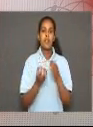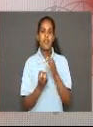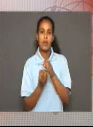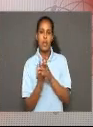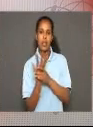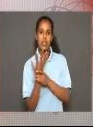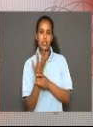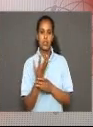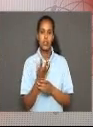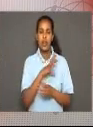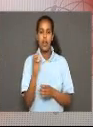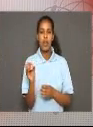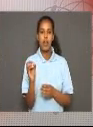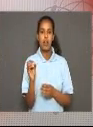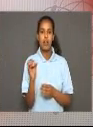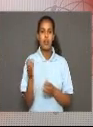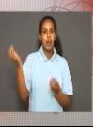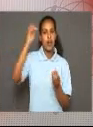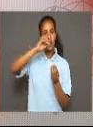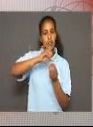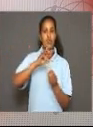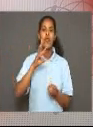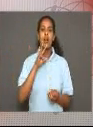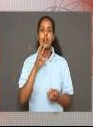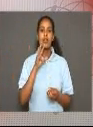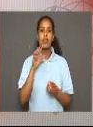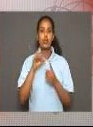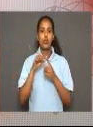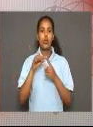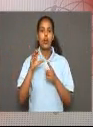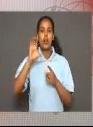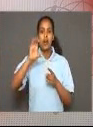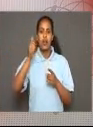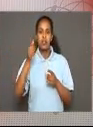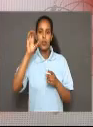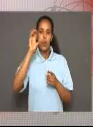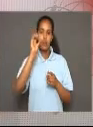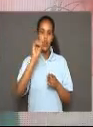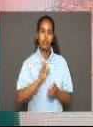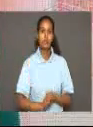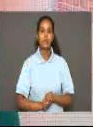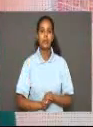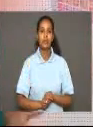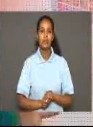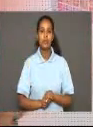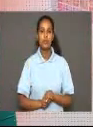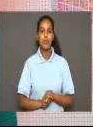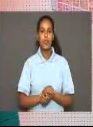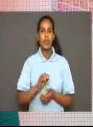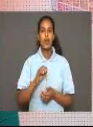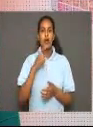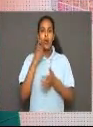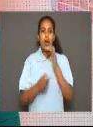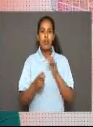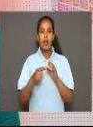fermentation, and the addition of water to calcium oxide. What